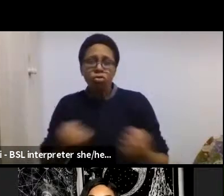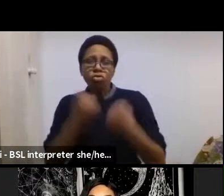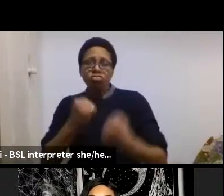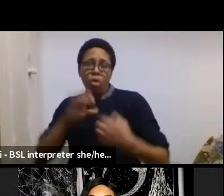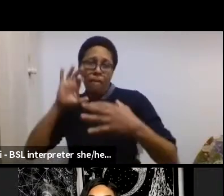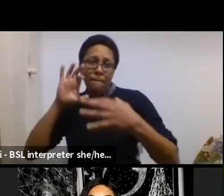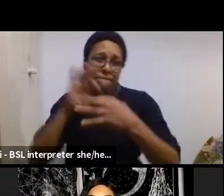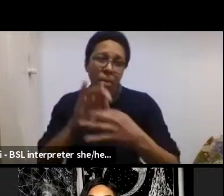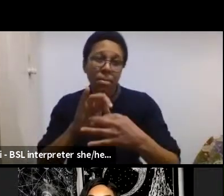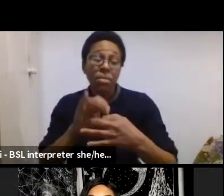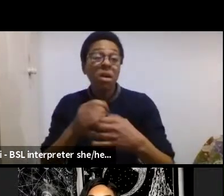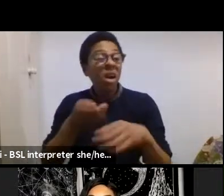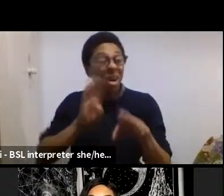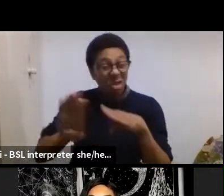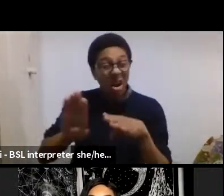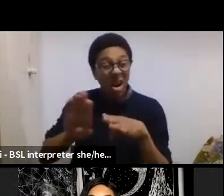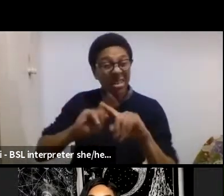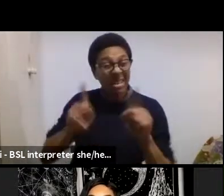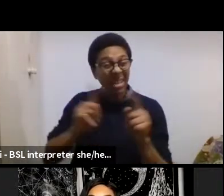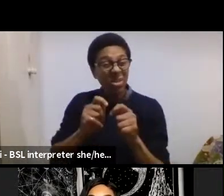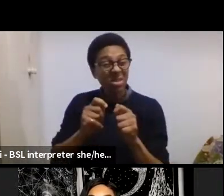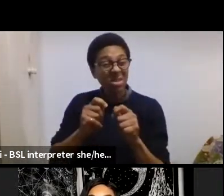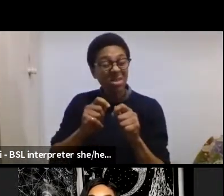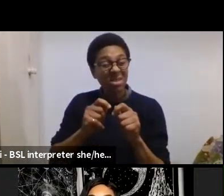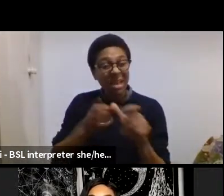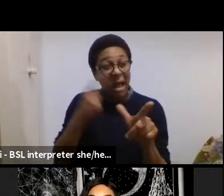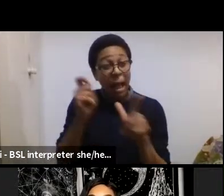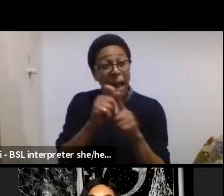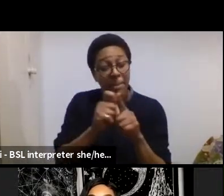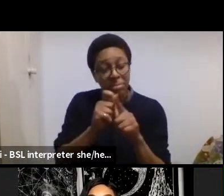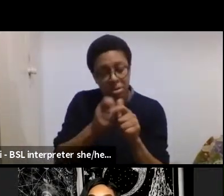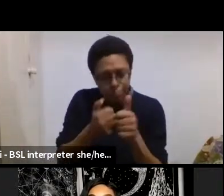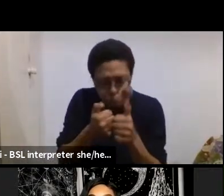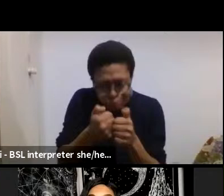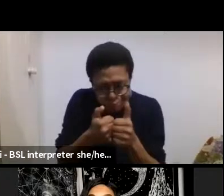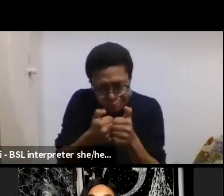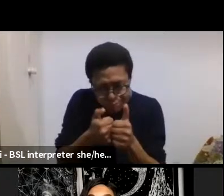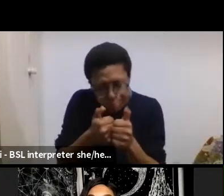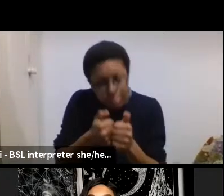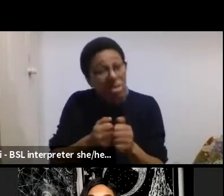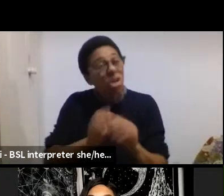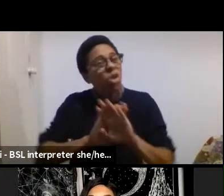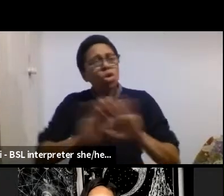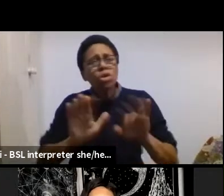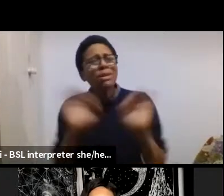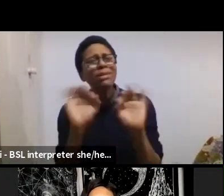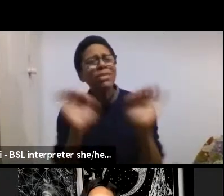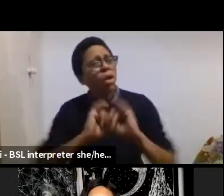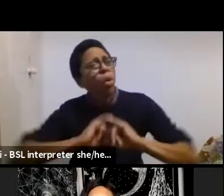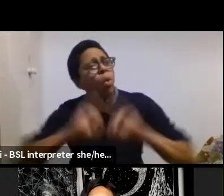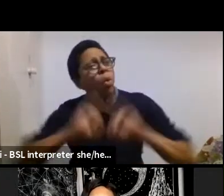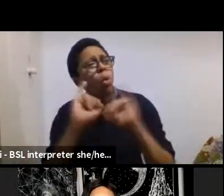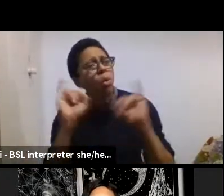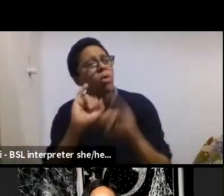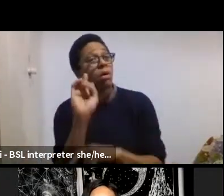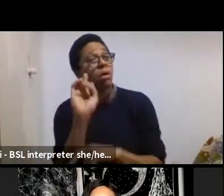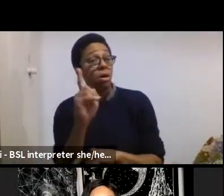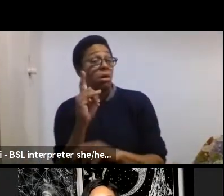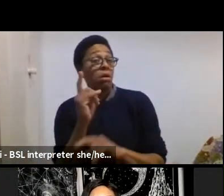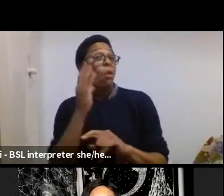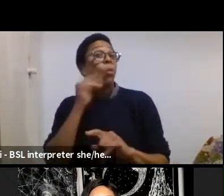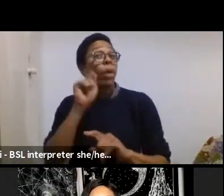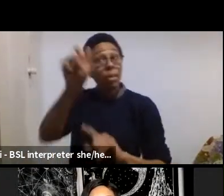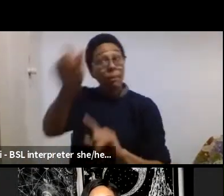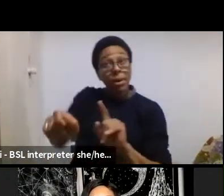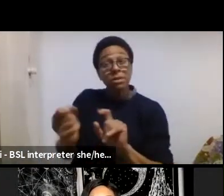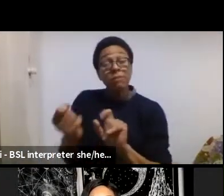tried dating apps here and there, and to be fair, I've not had an awful experience, but pretty much as soon as someone kind of